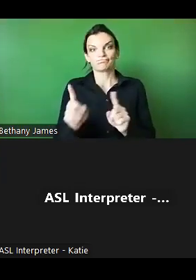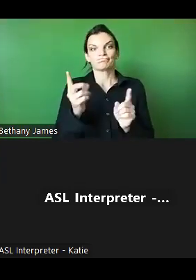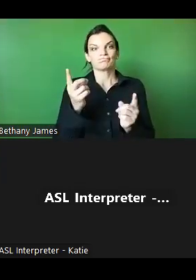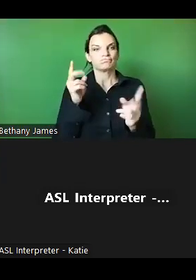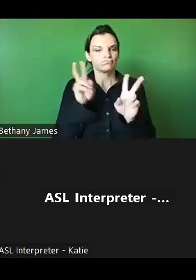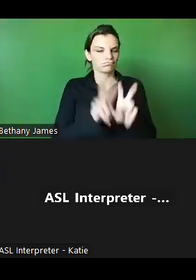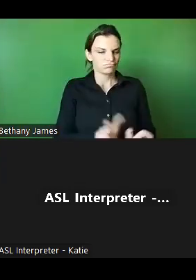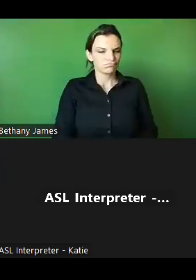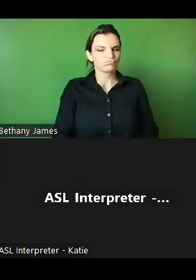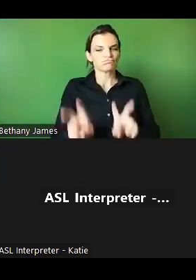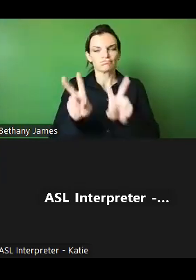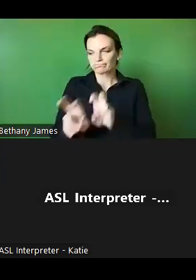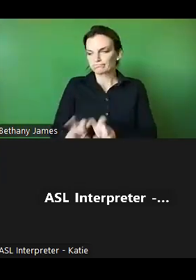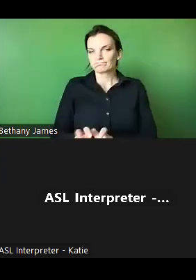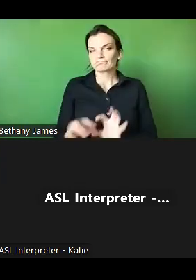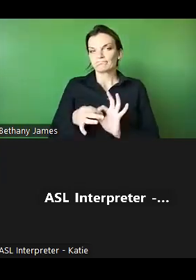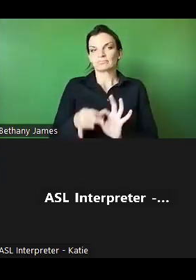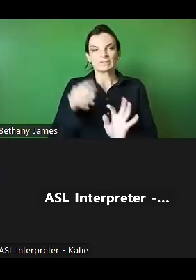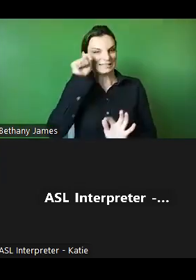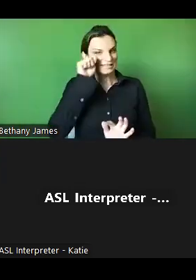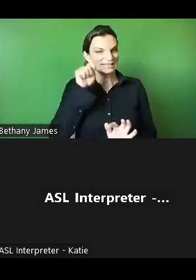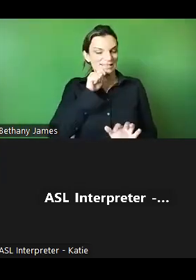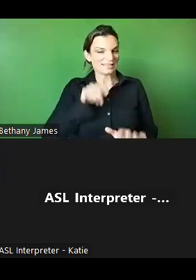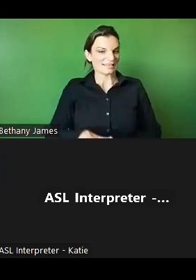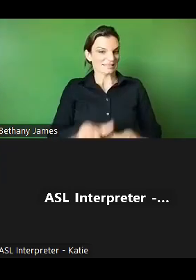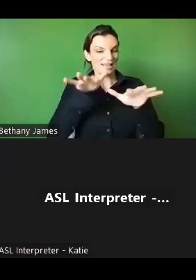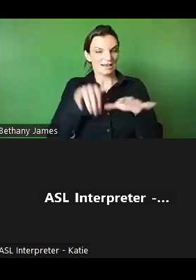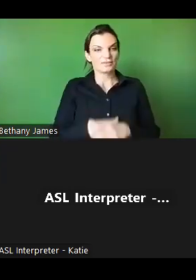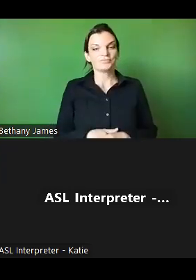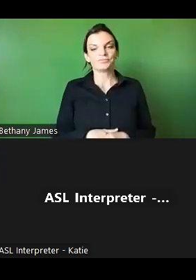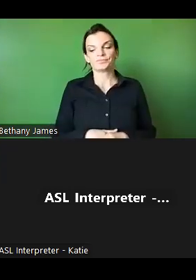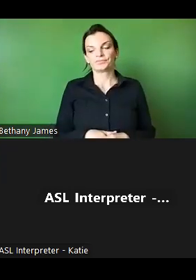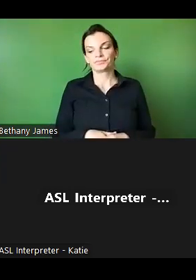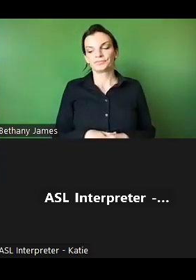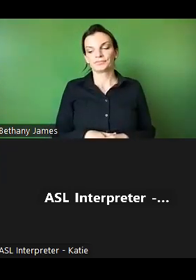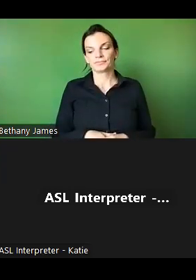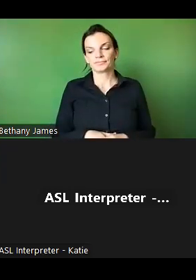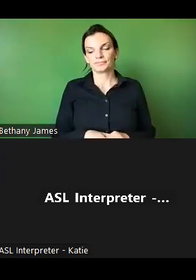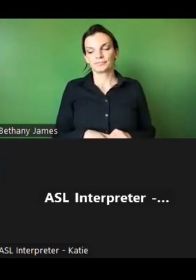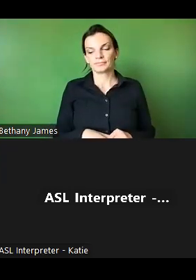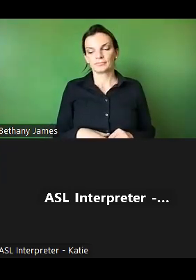about the rising of teen anxiety. And so,